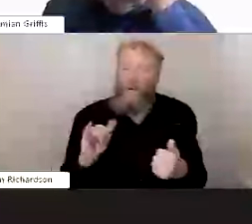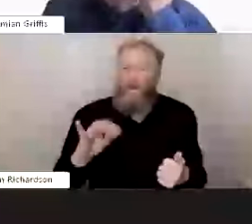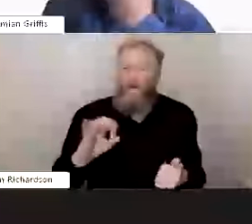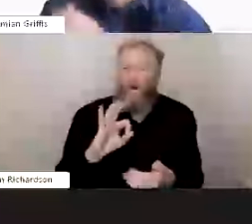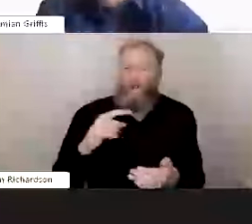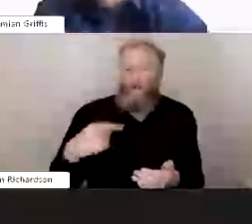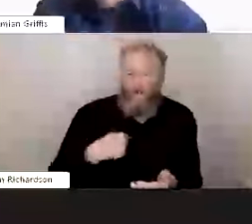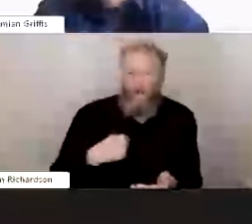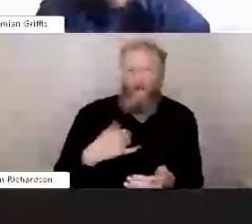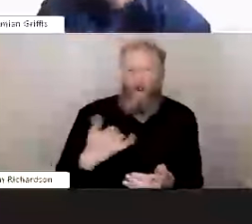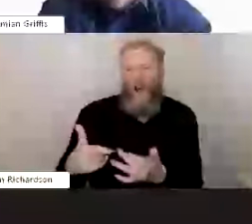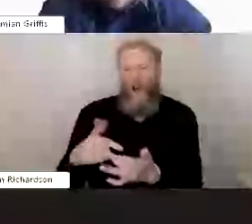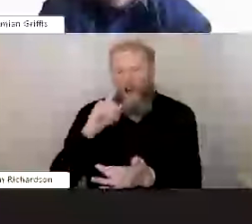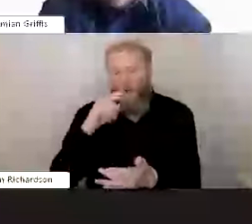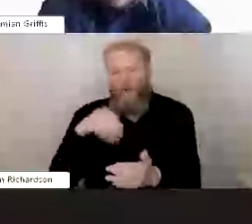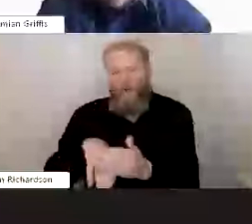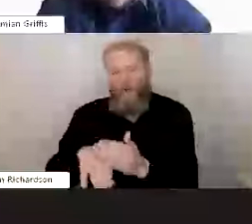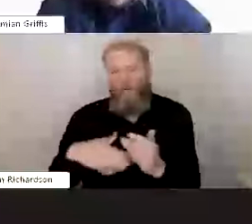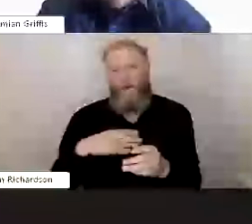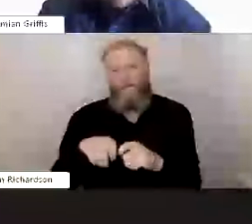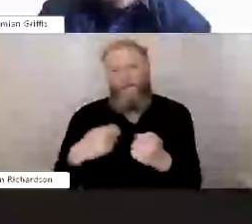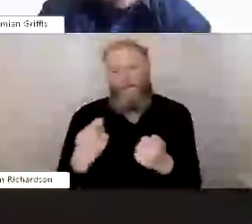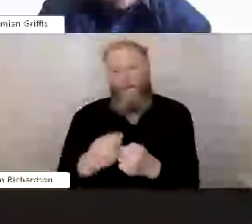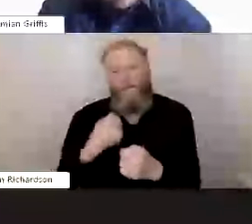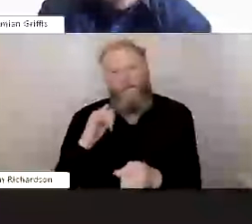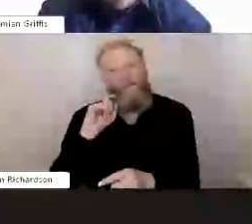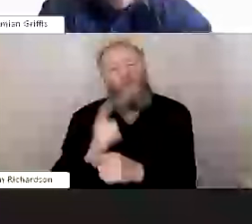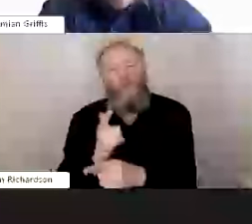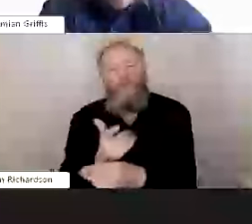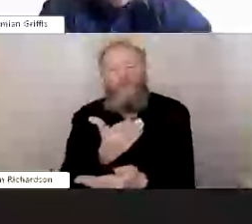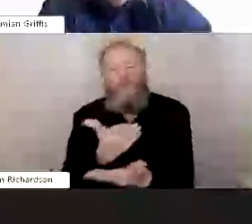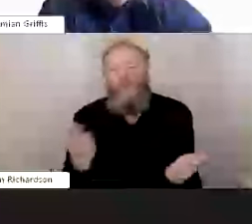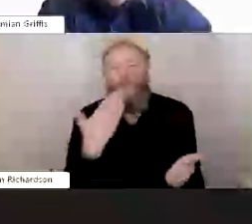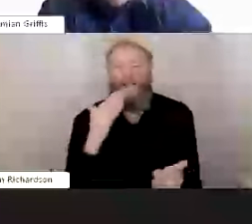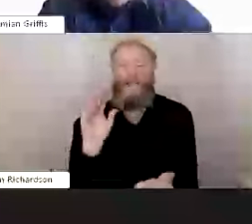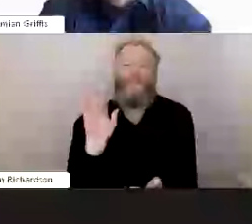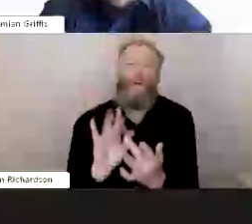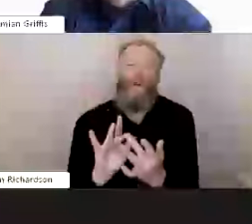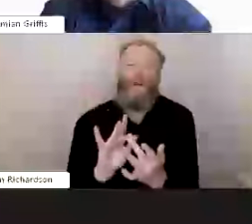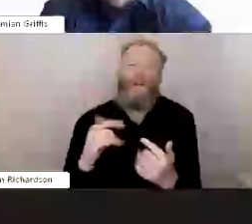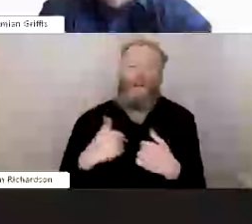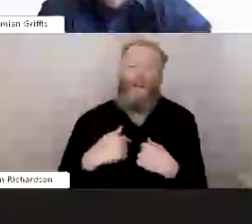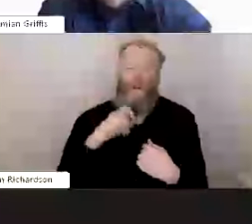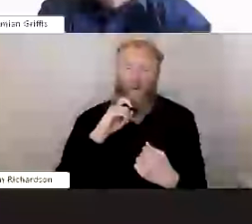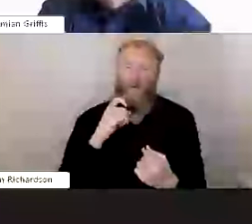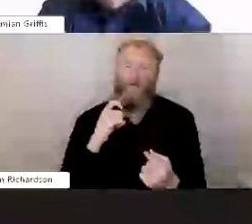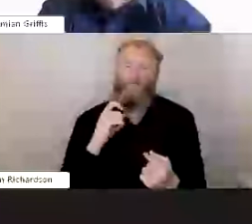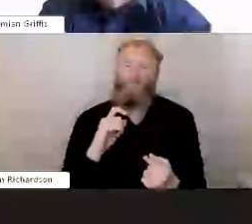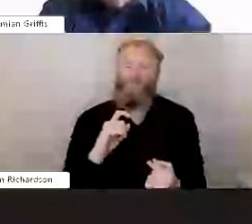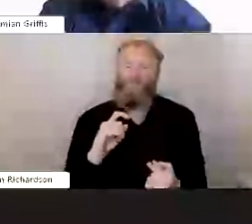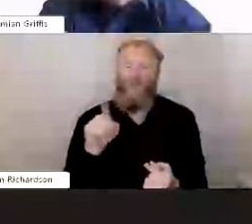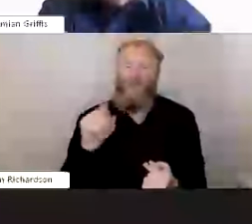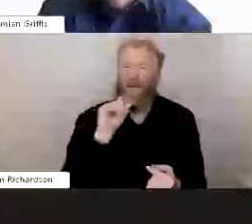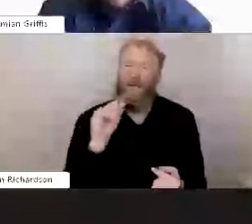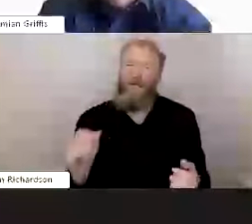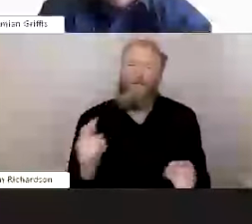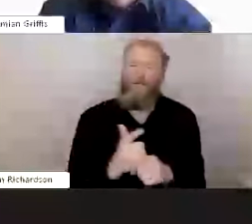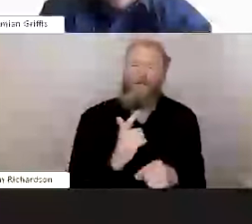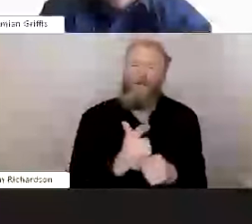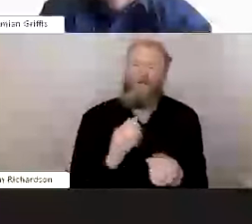build relationships, so please do reach out, and I'll put you in touch with relevant people at FPDN.